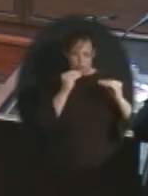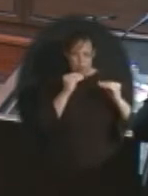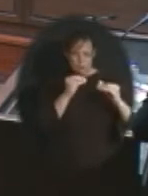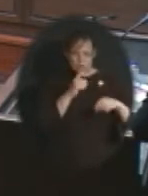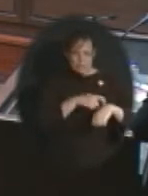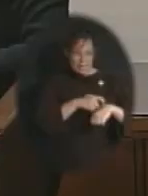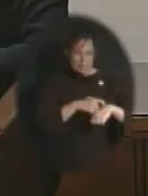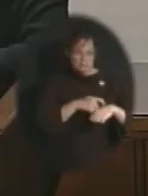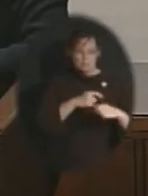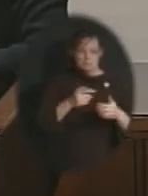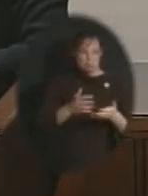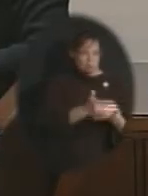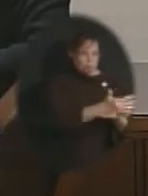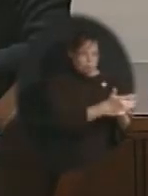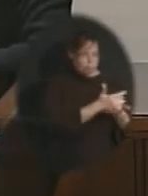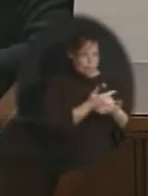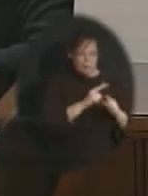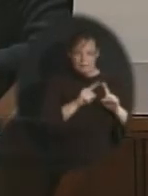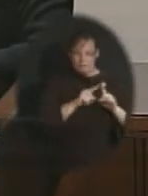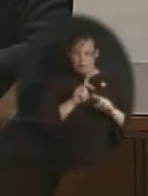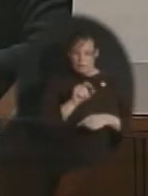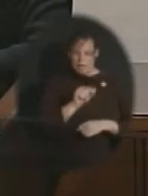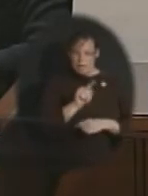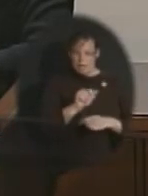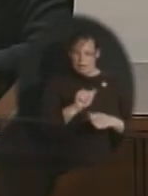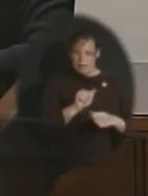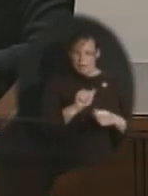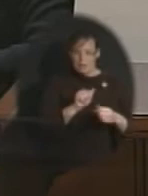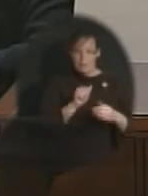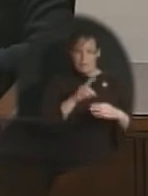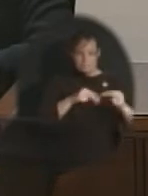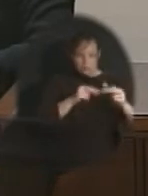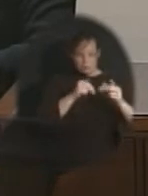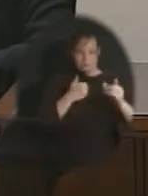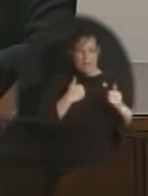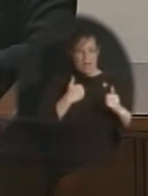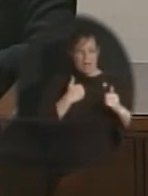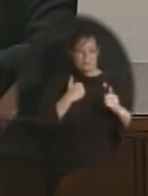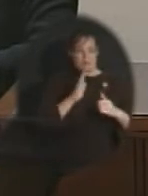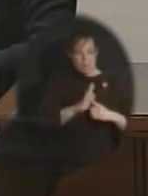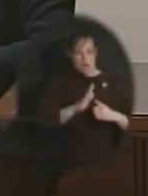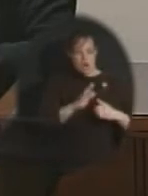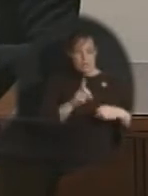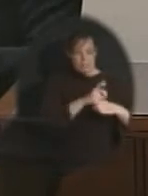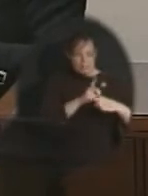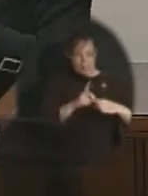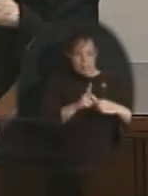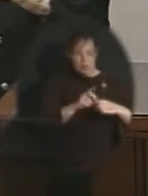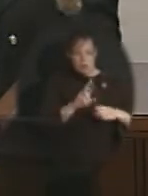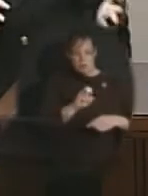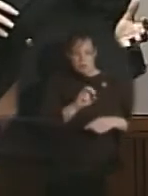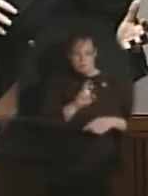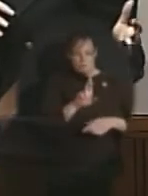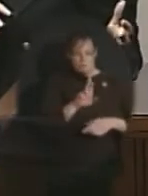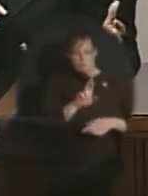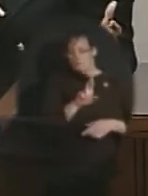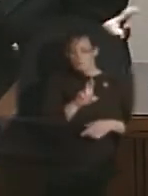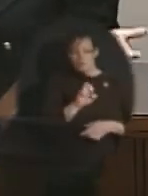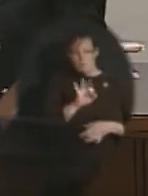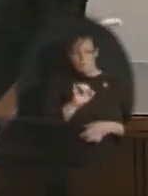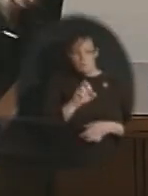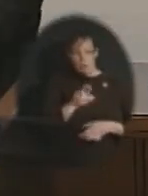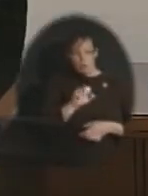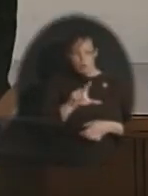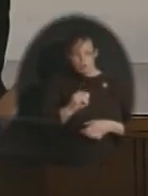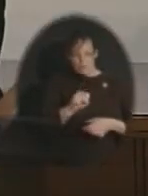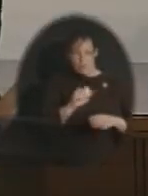time? It's pulled from all different data sources. Okay. So buildings maintain their own number of discipline referrals. Okay, that we feed that into a larger district system,